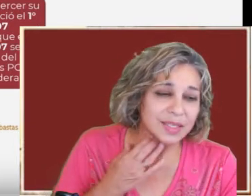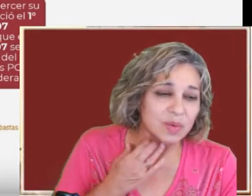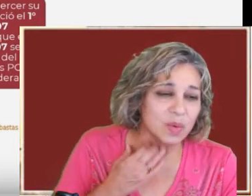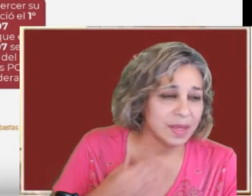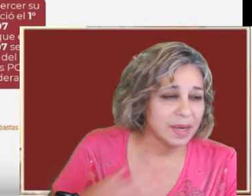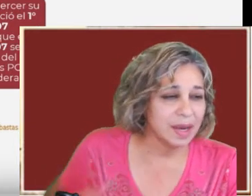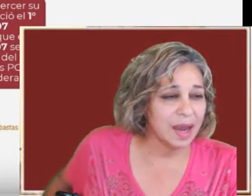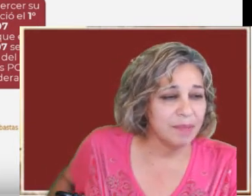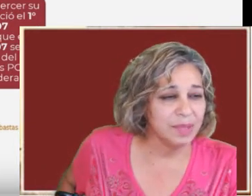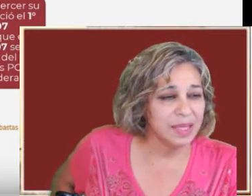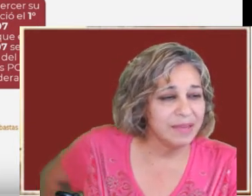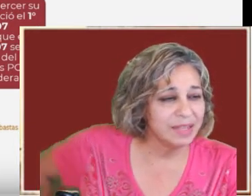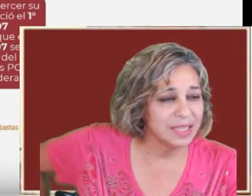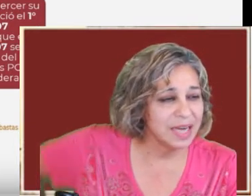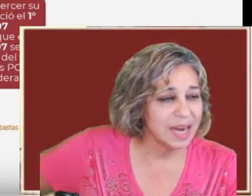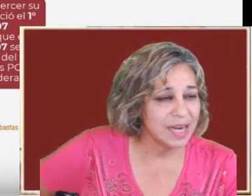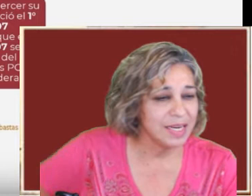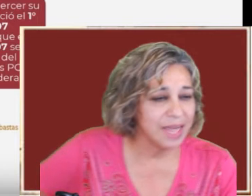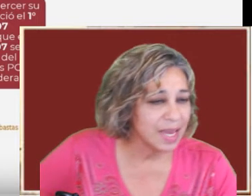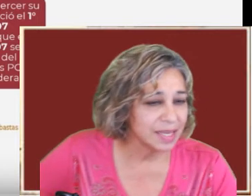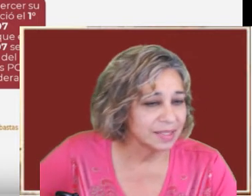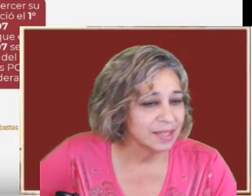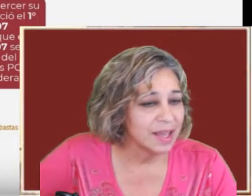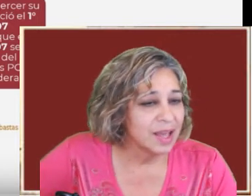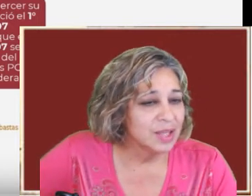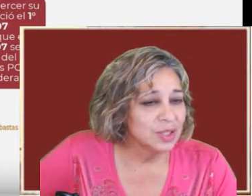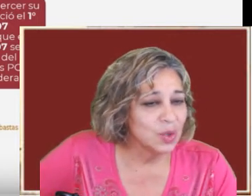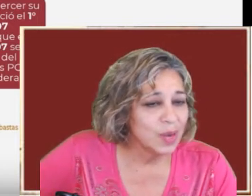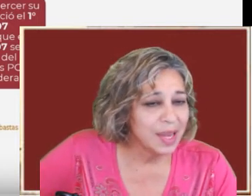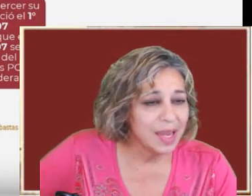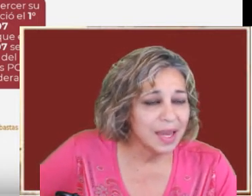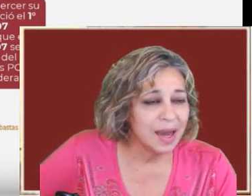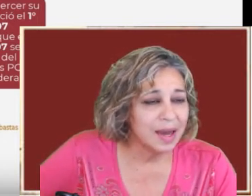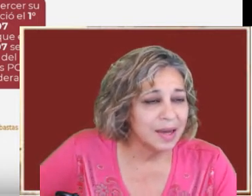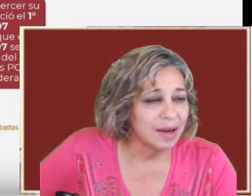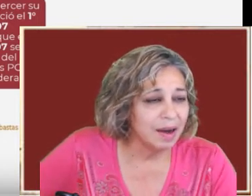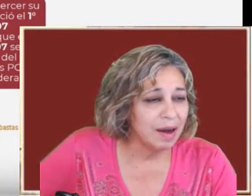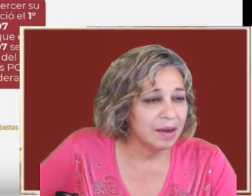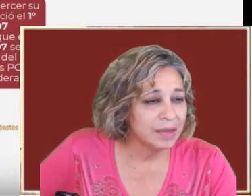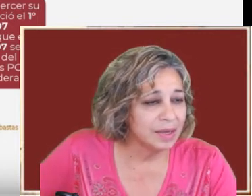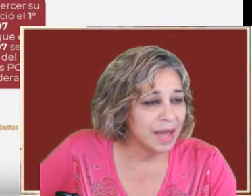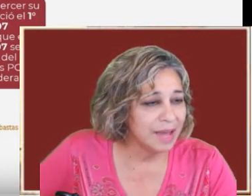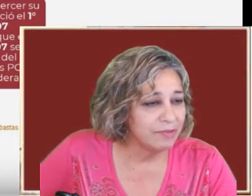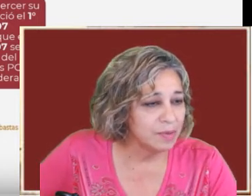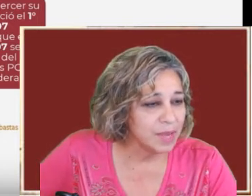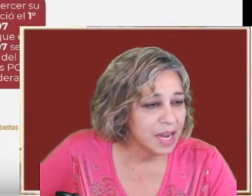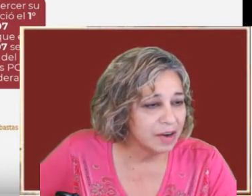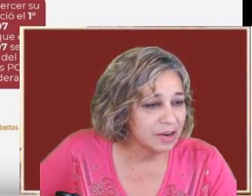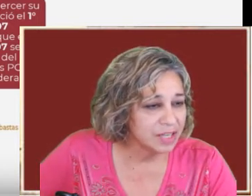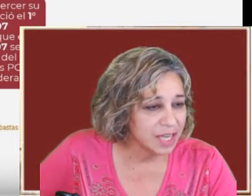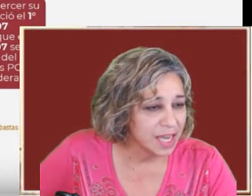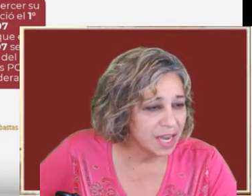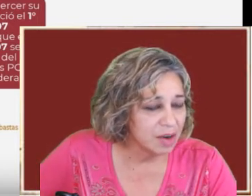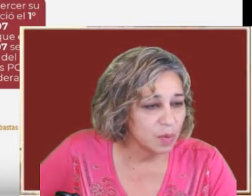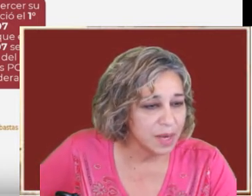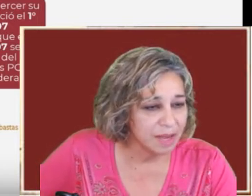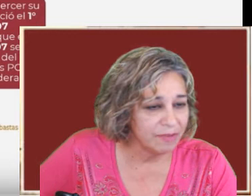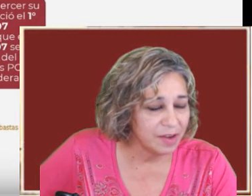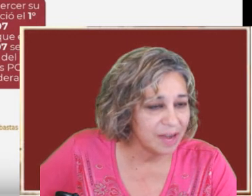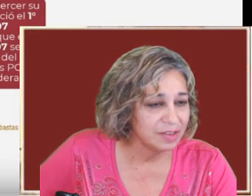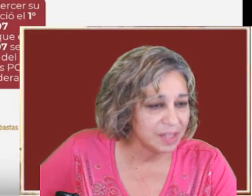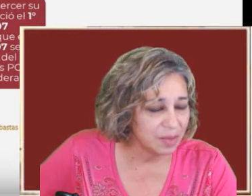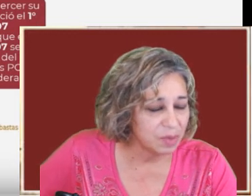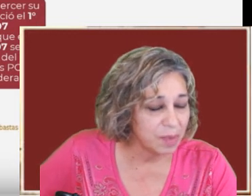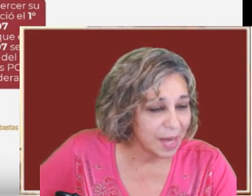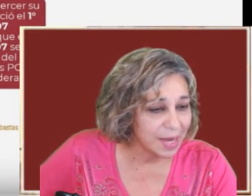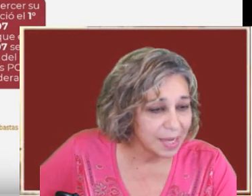request within, I believe it's 90 days. So he had from here to here, when he found